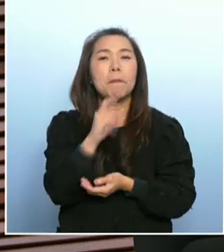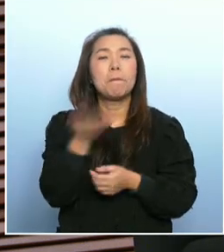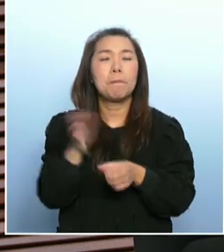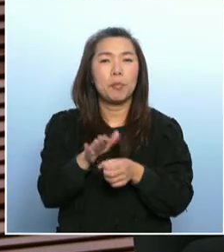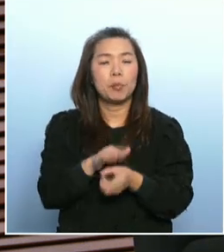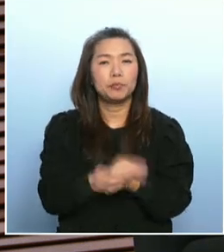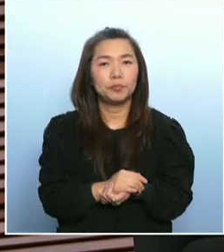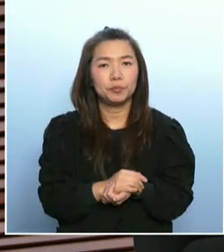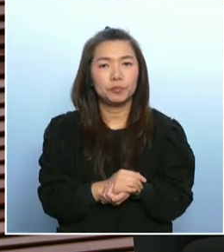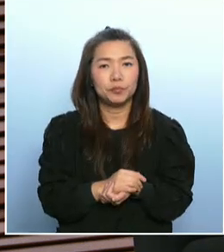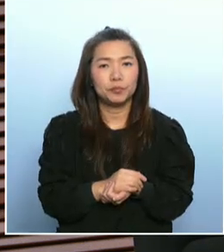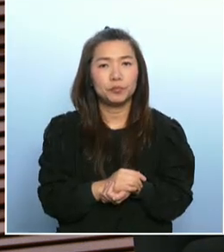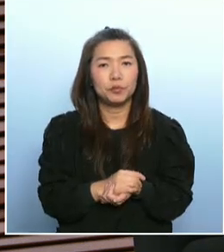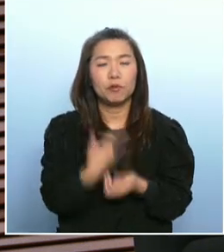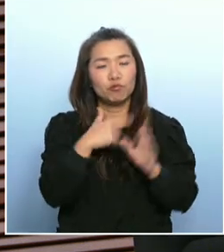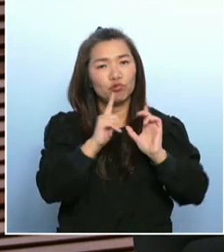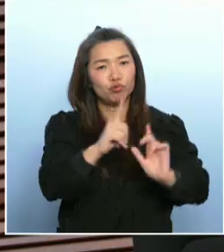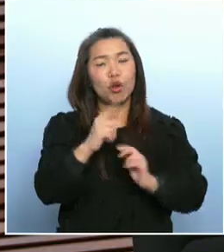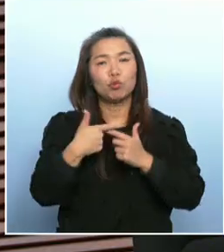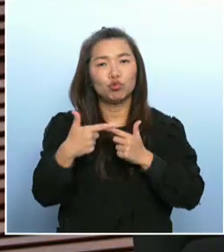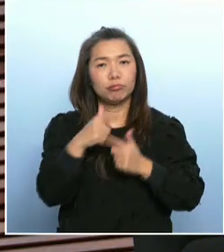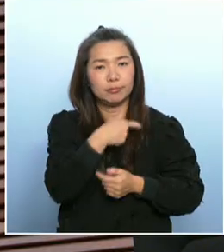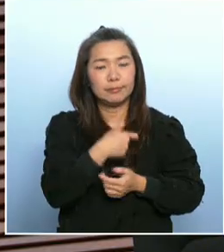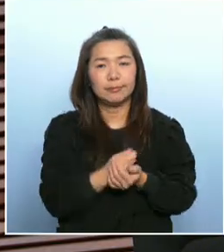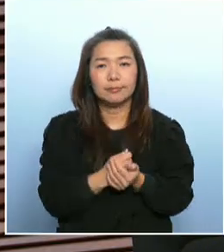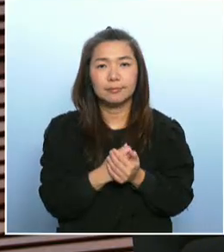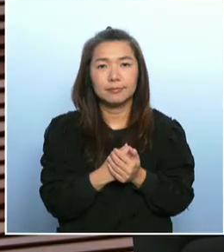the Commissioner or the SWD to supplement.